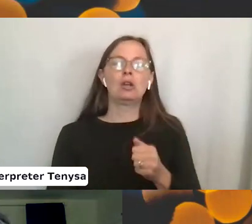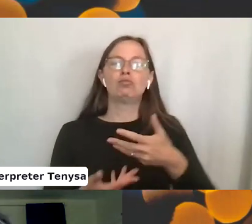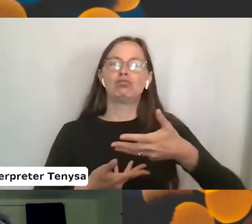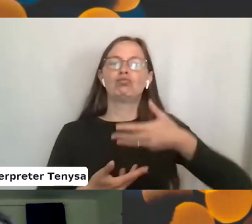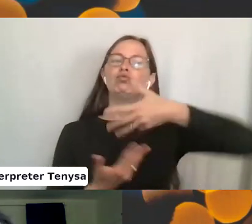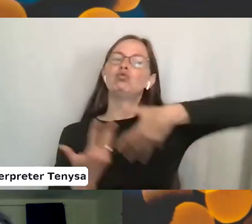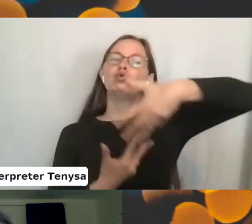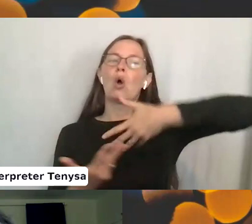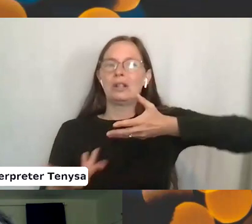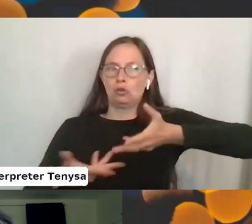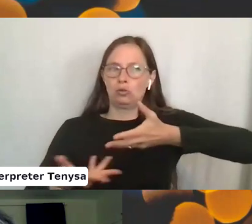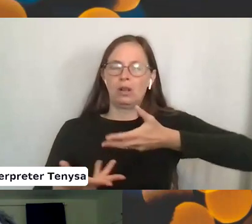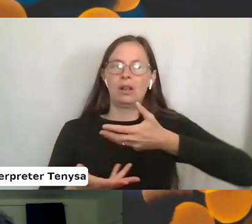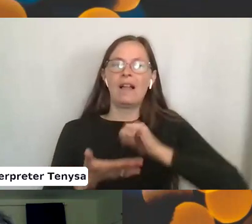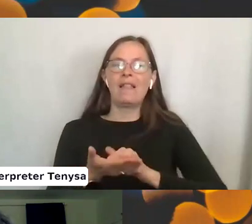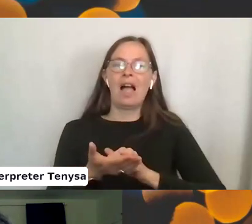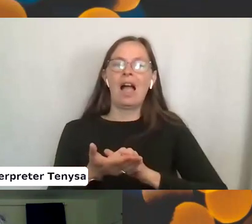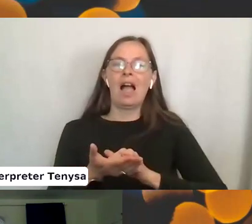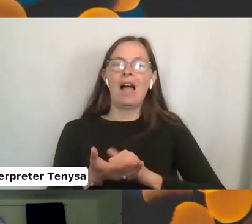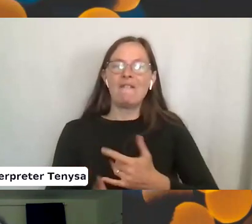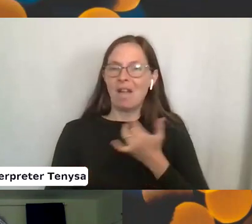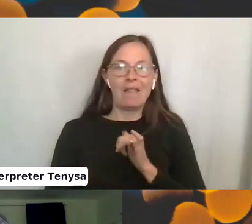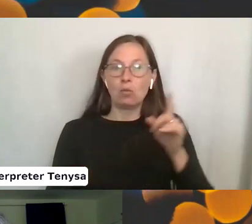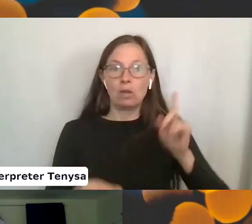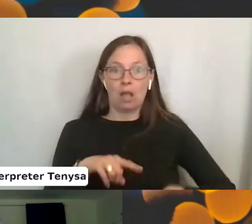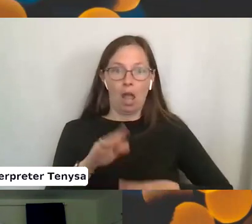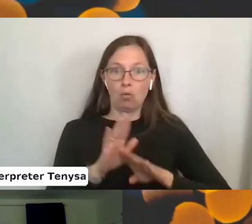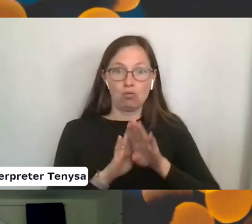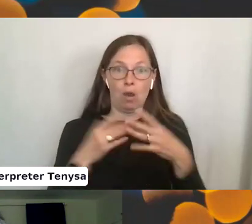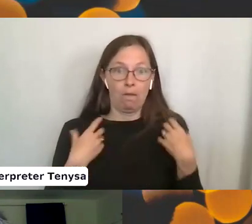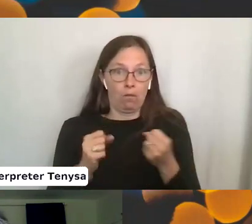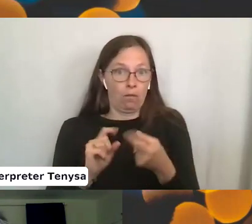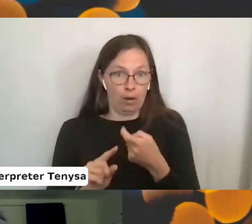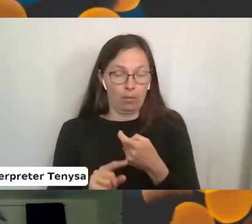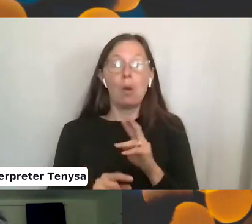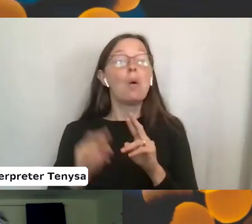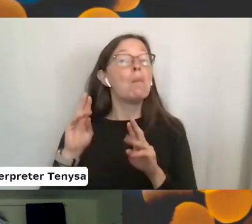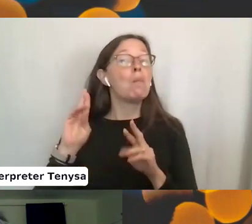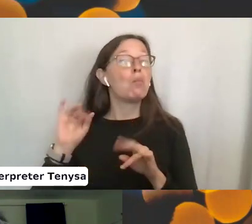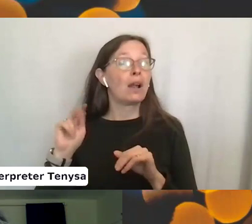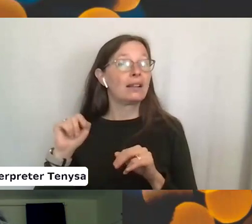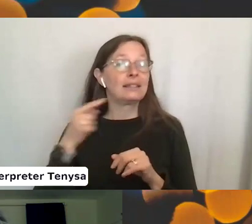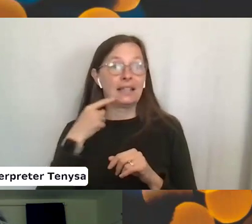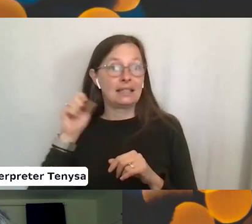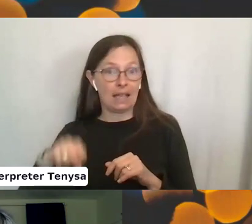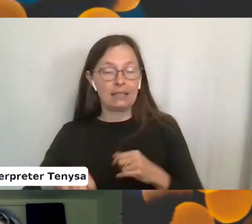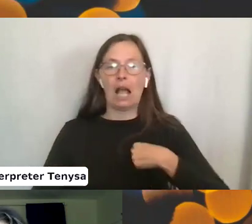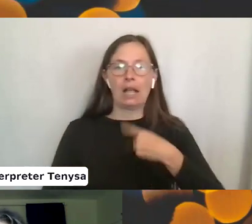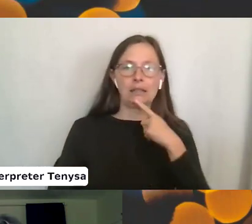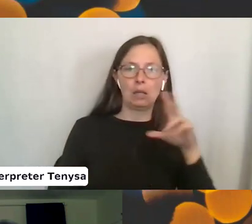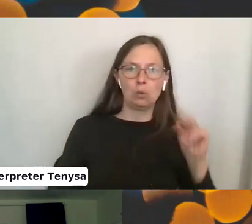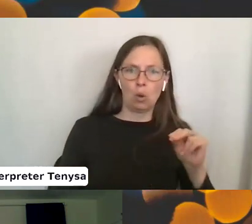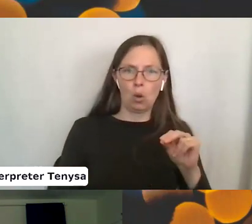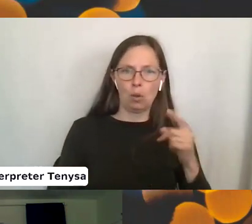like you wouldn't be able to recover from? Briana said yes. And I said no, but probably because my memory is poor. So you